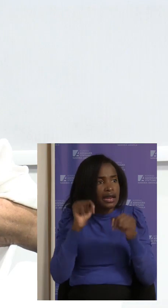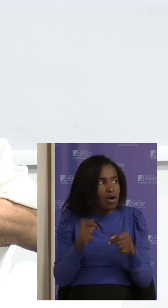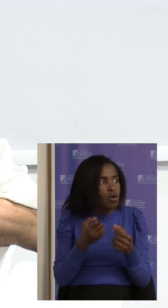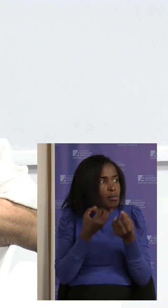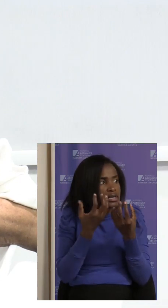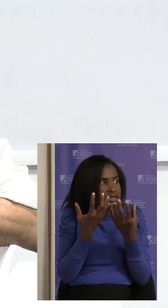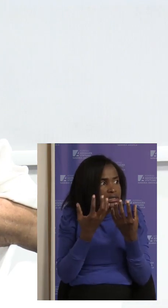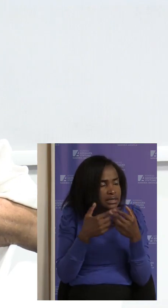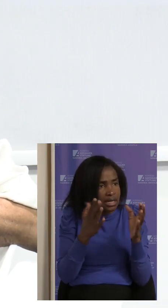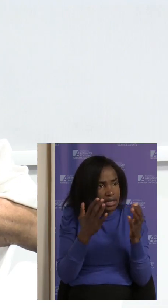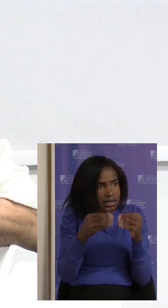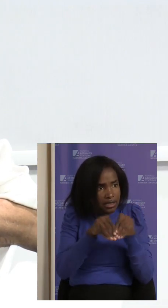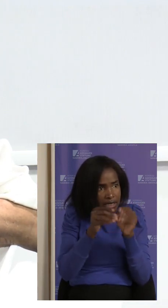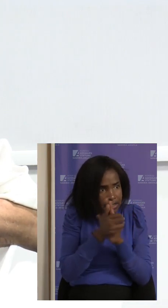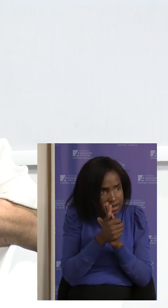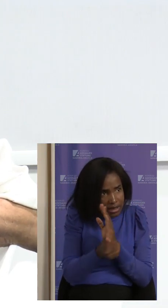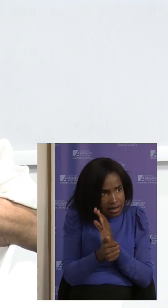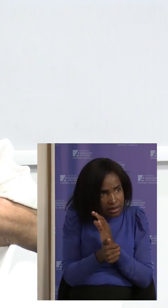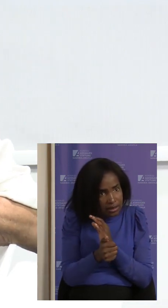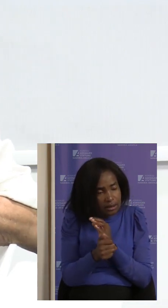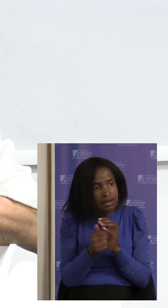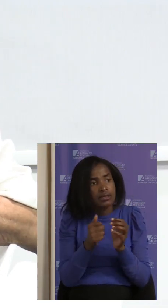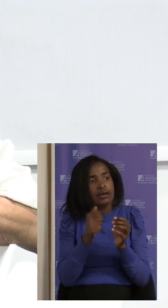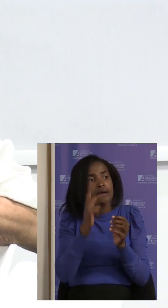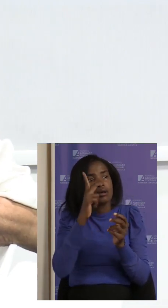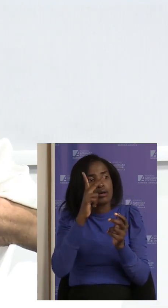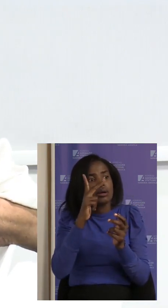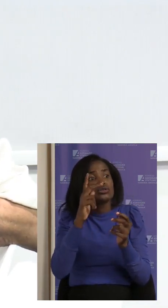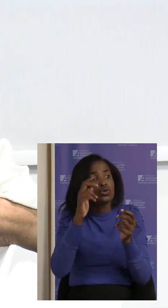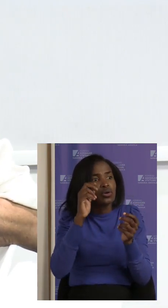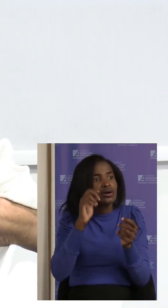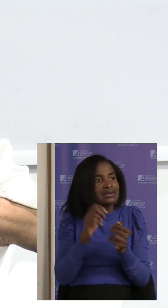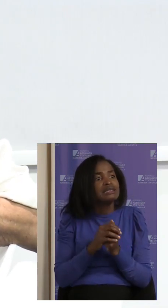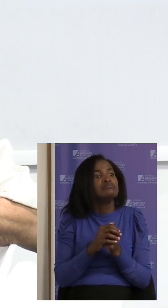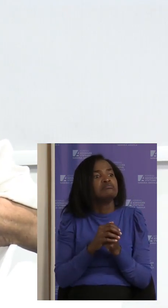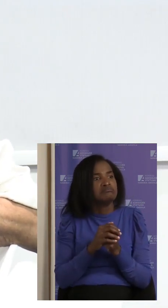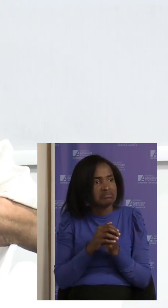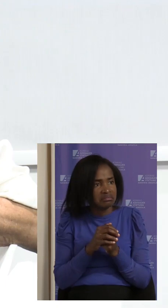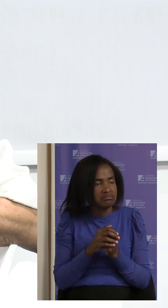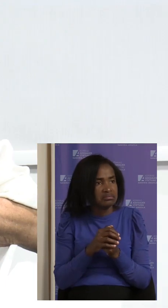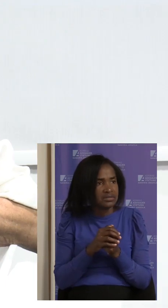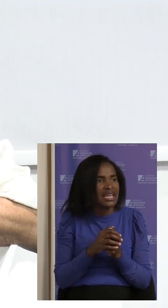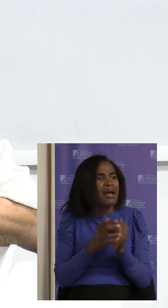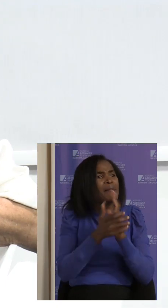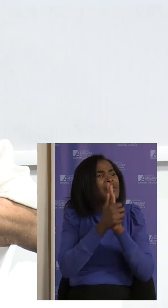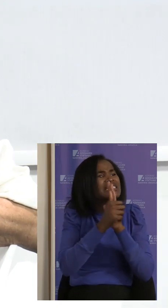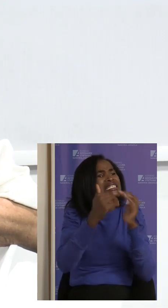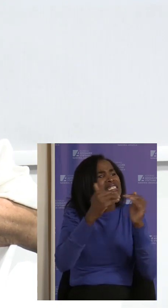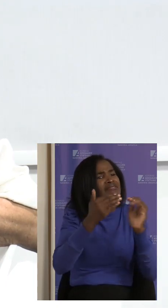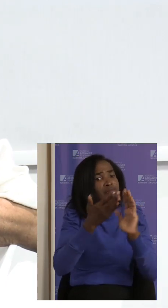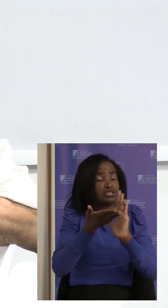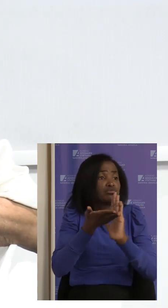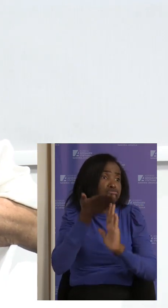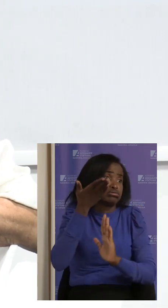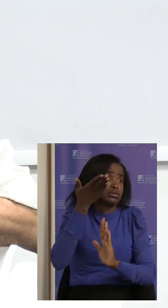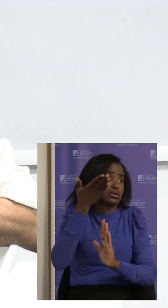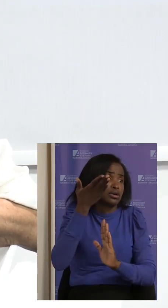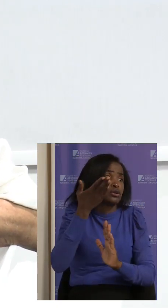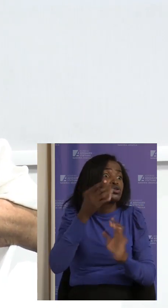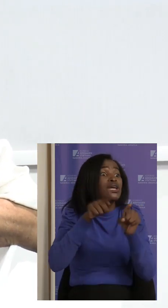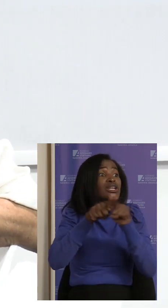our workers, our graduates, to be able to work overseas. But that means our skill level needs to increase so that we